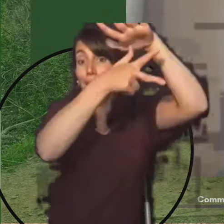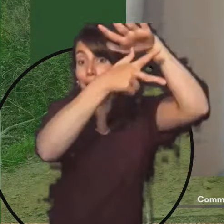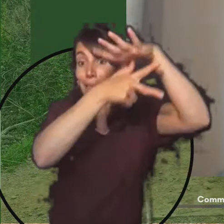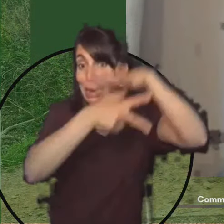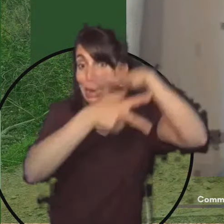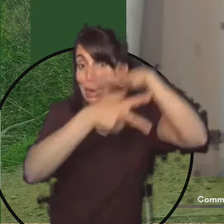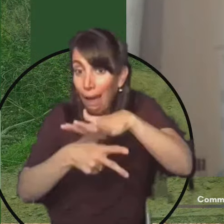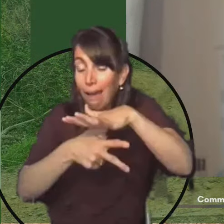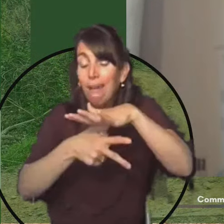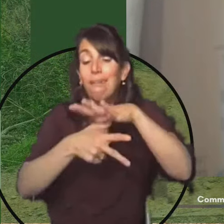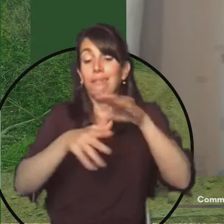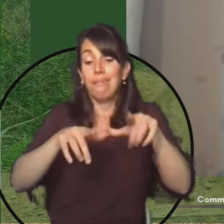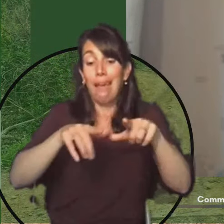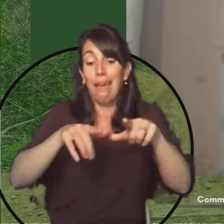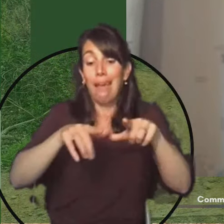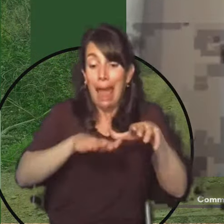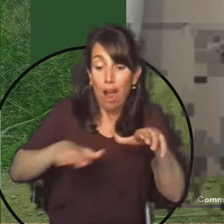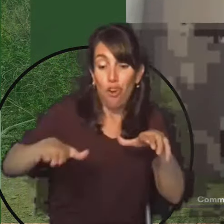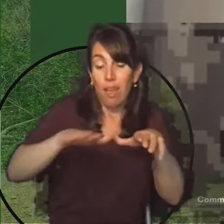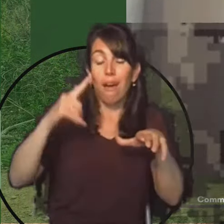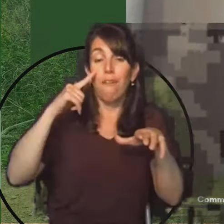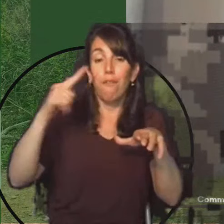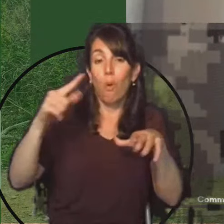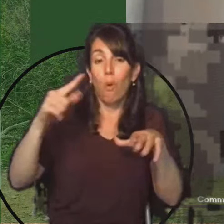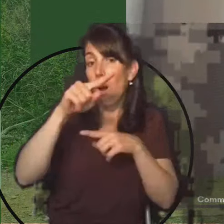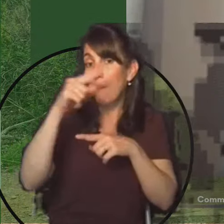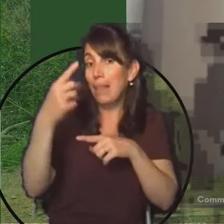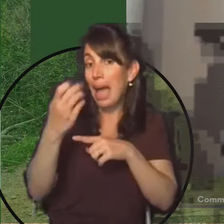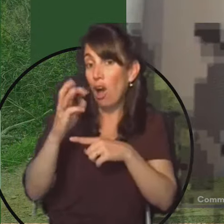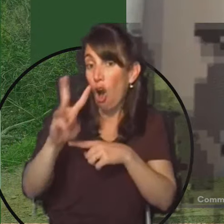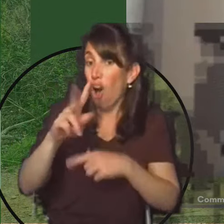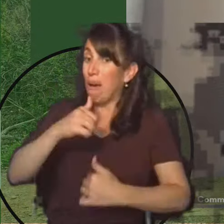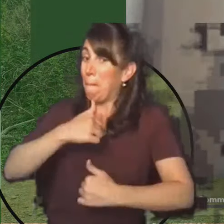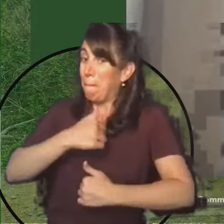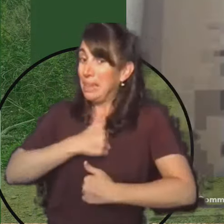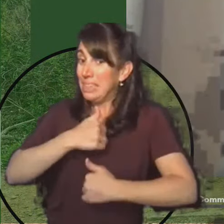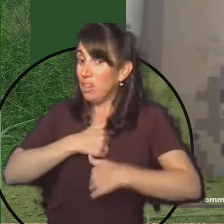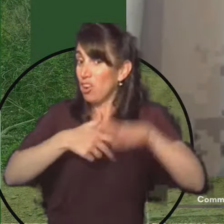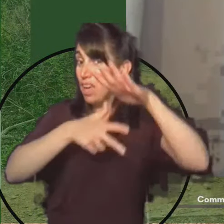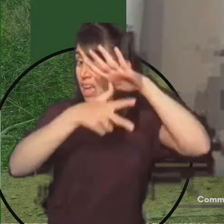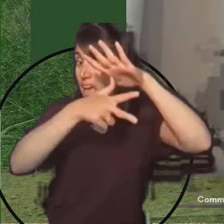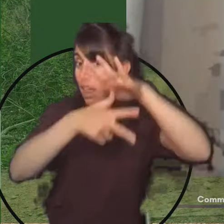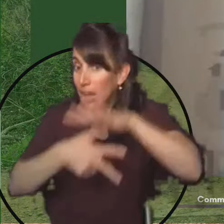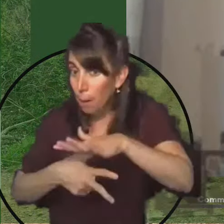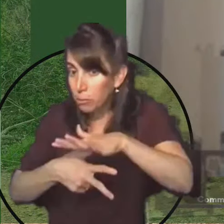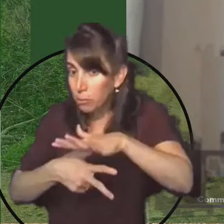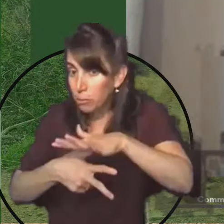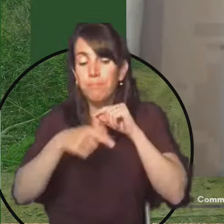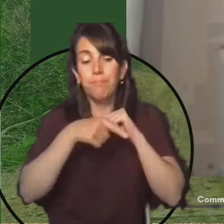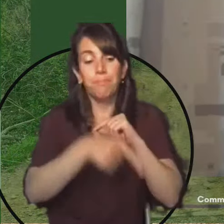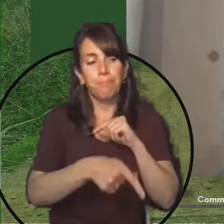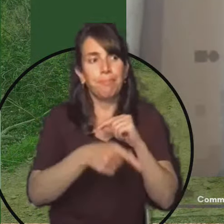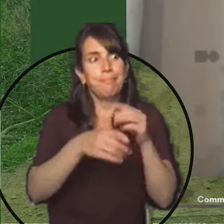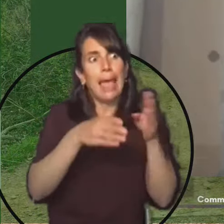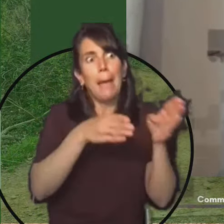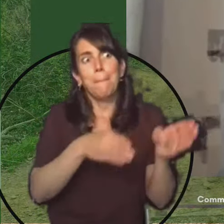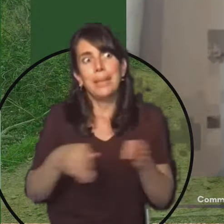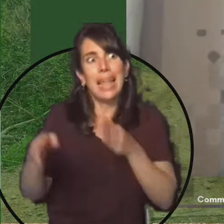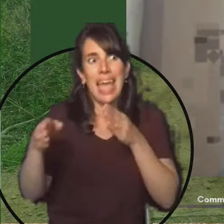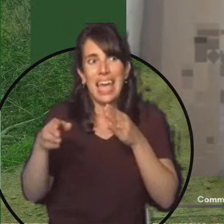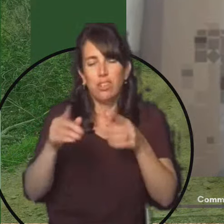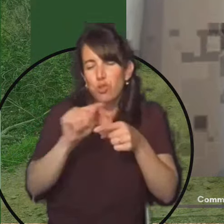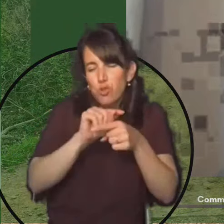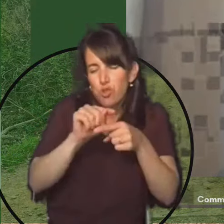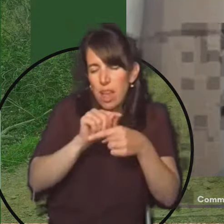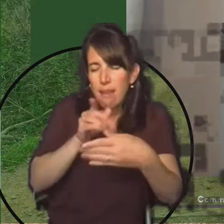helicopter, where they openly talked about practicing against civic unrest, crowd control, urban